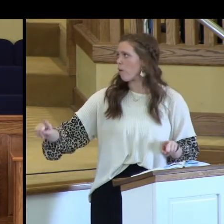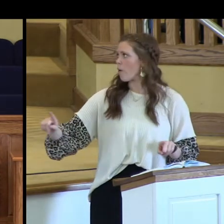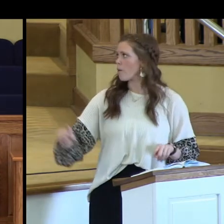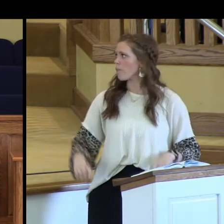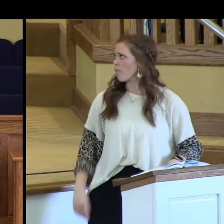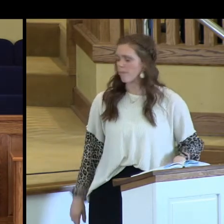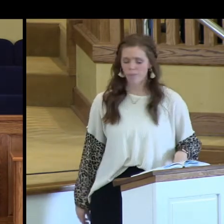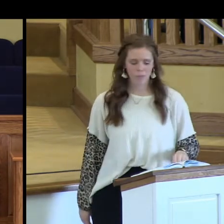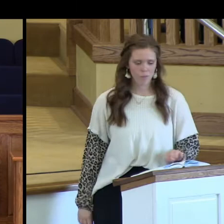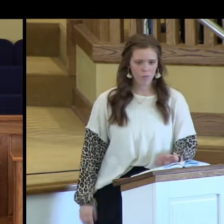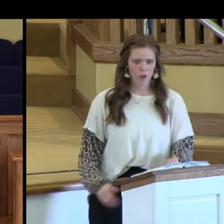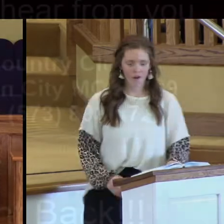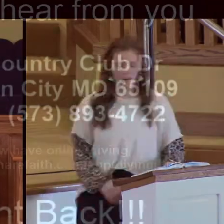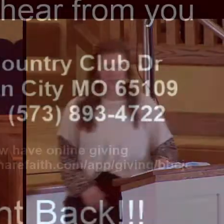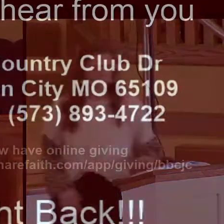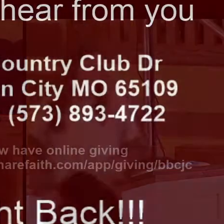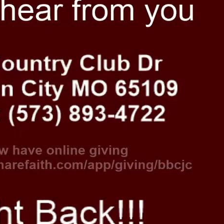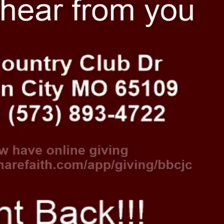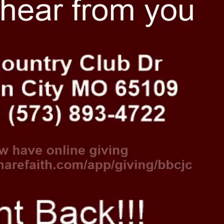Go ahead and shake hands.